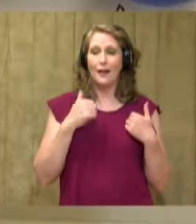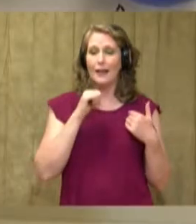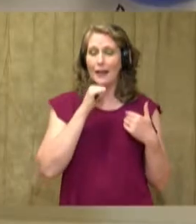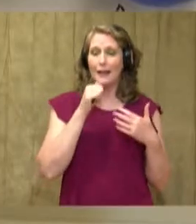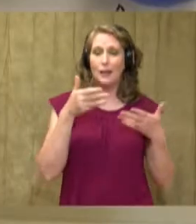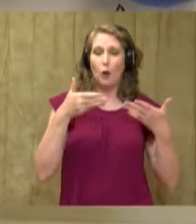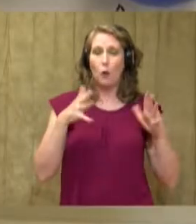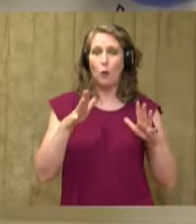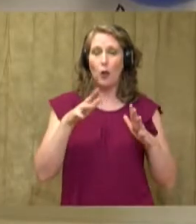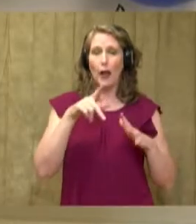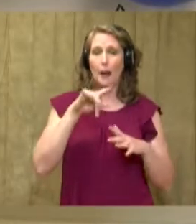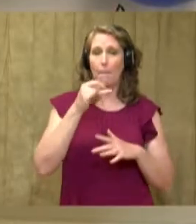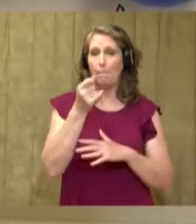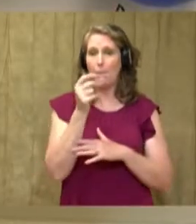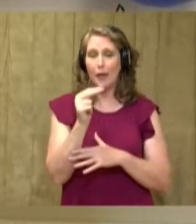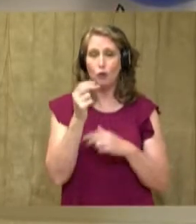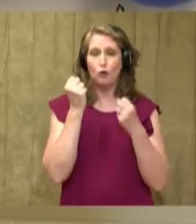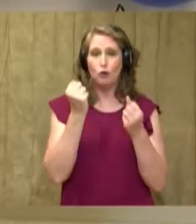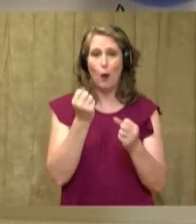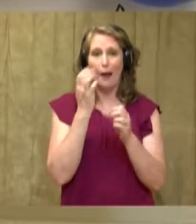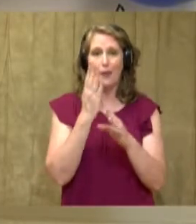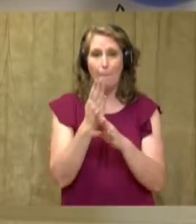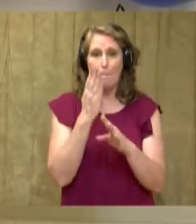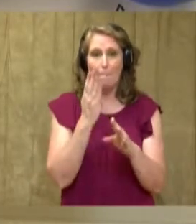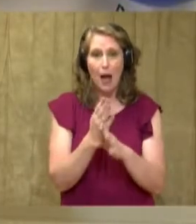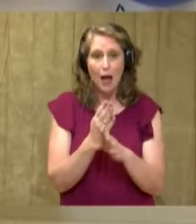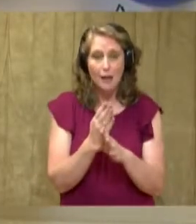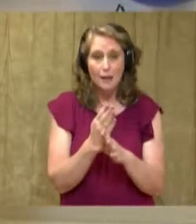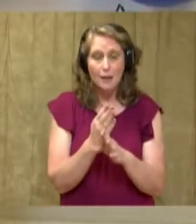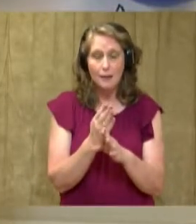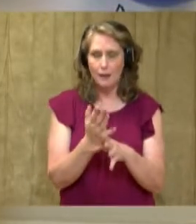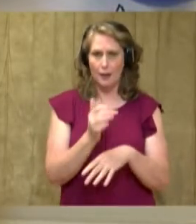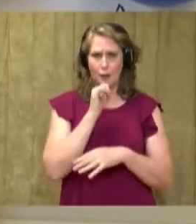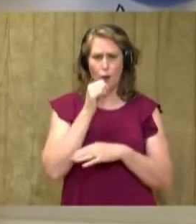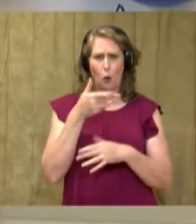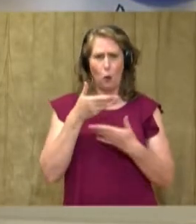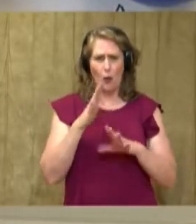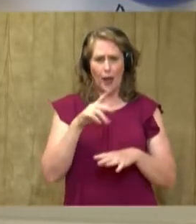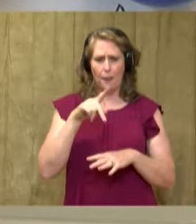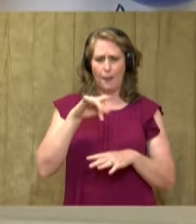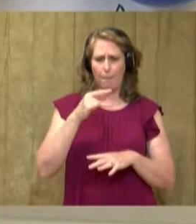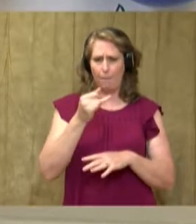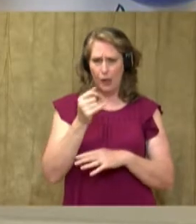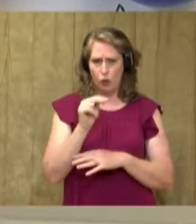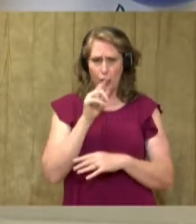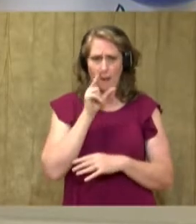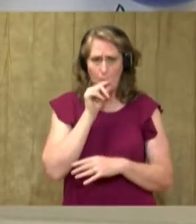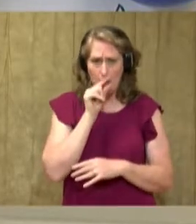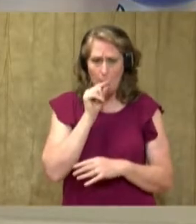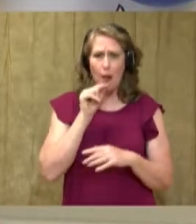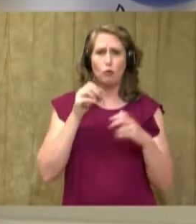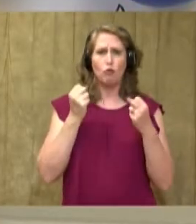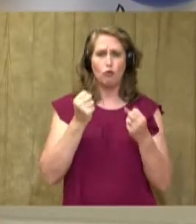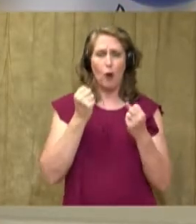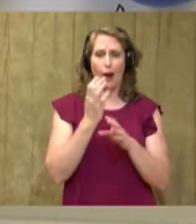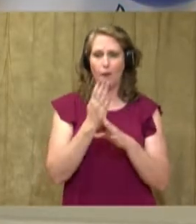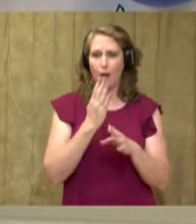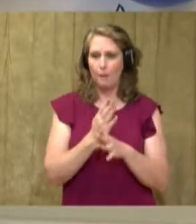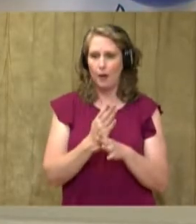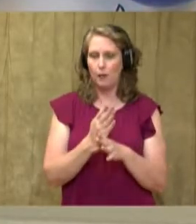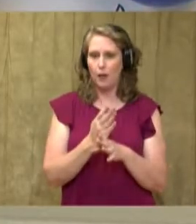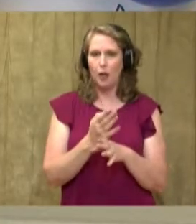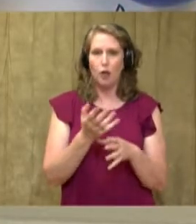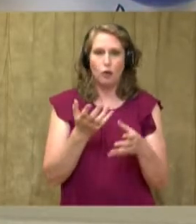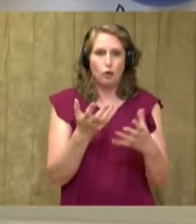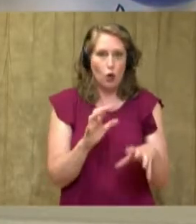the pigeon drive the bus. So don't let the pigeon drive the bus. If you don't want somebody to do